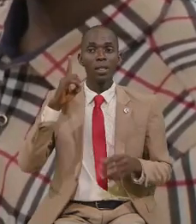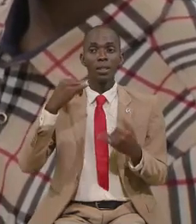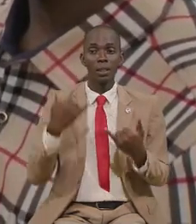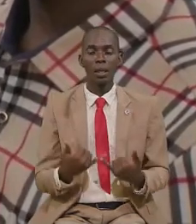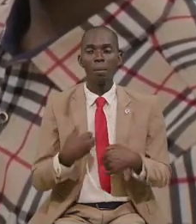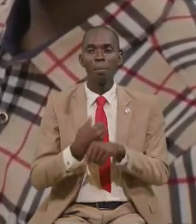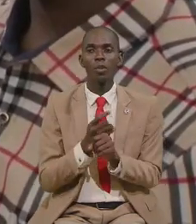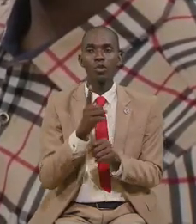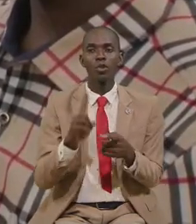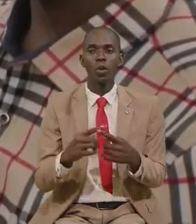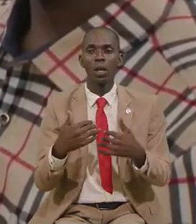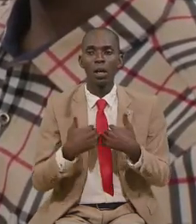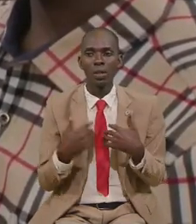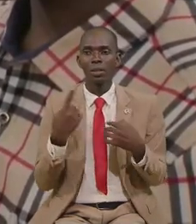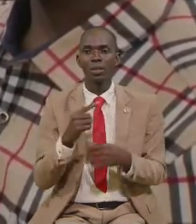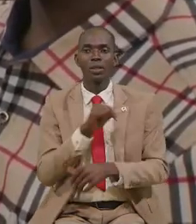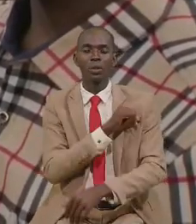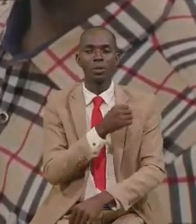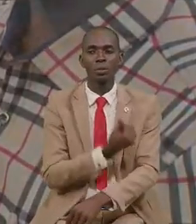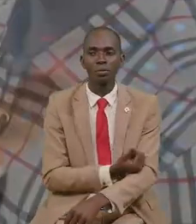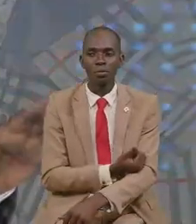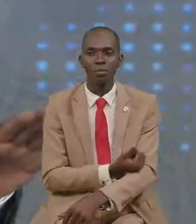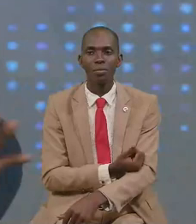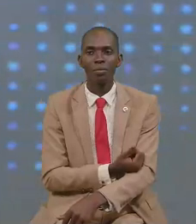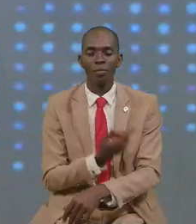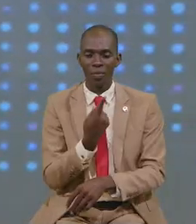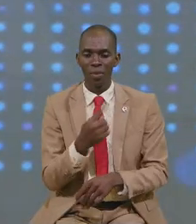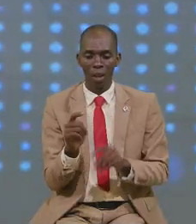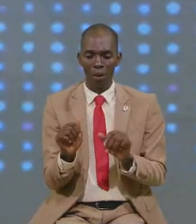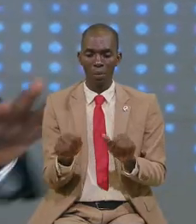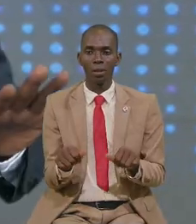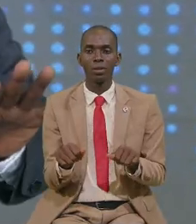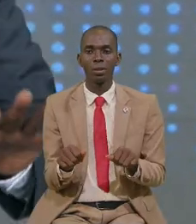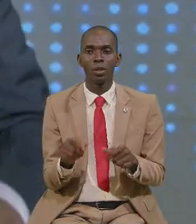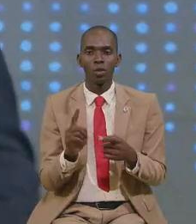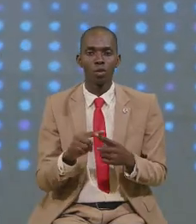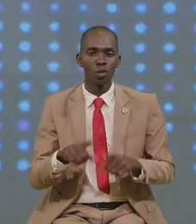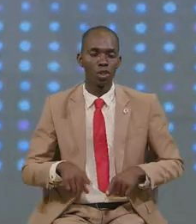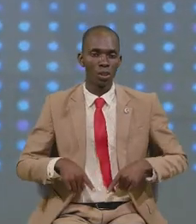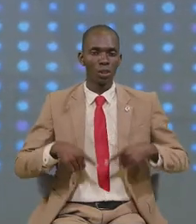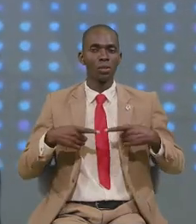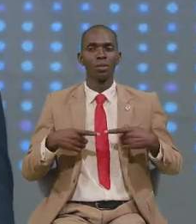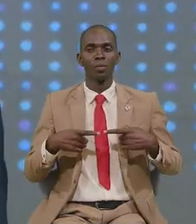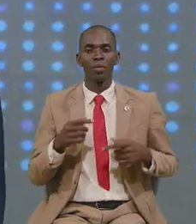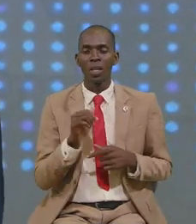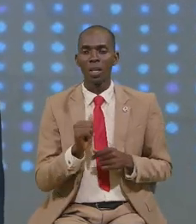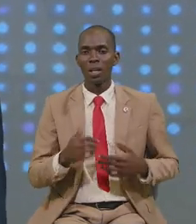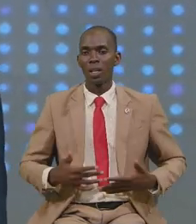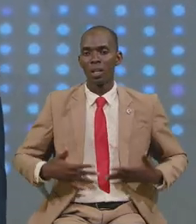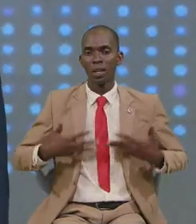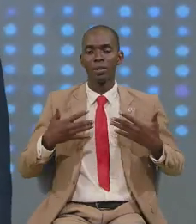have the authority, the ability to live a life that